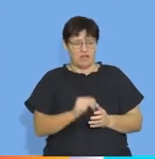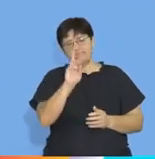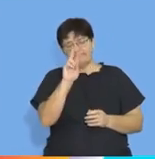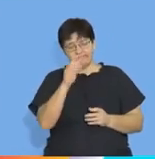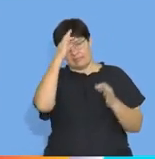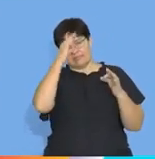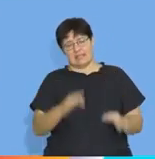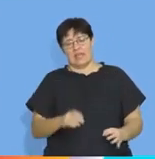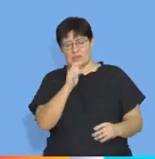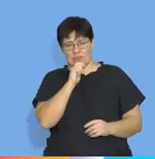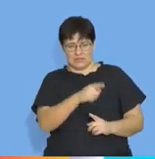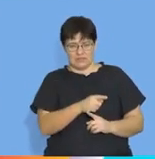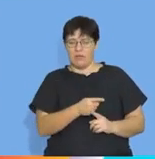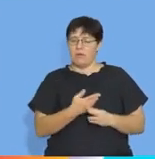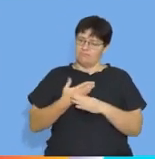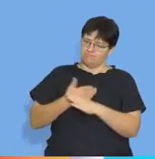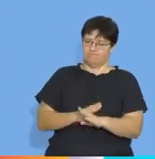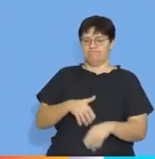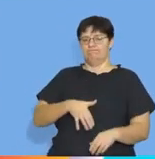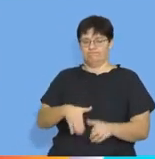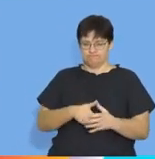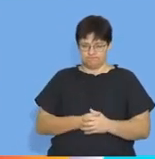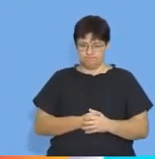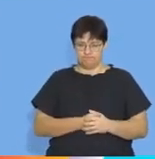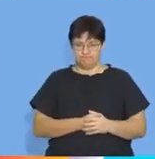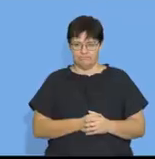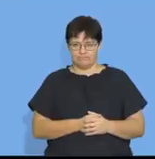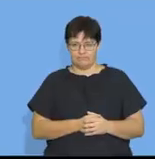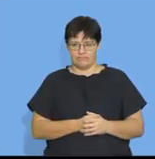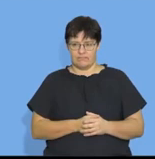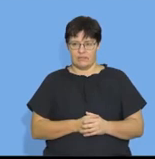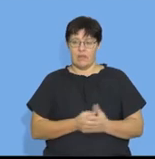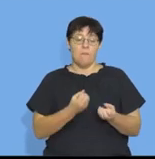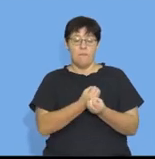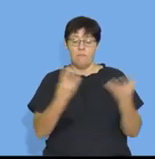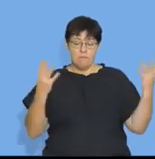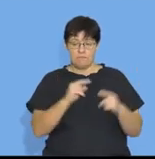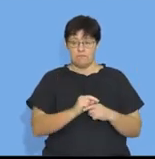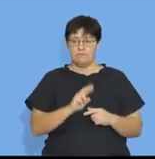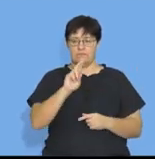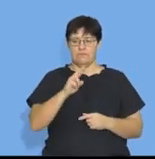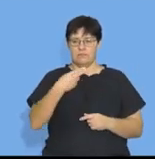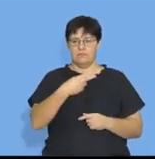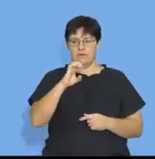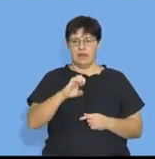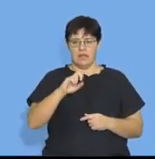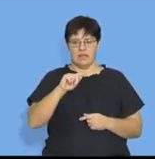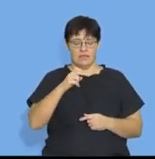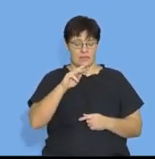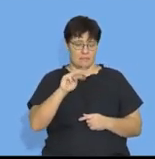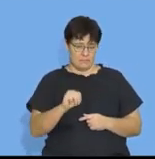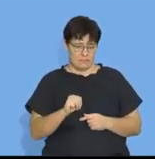will decide to use to prevent conception. And so one of the most common methods is the rhythm